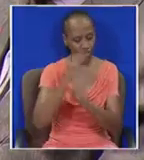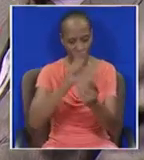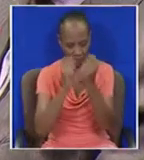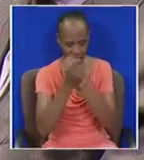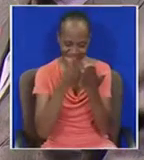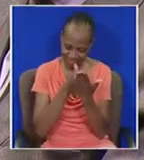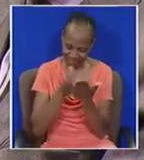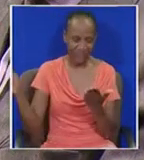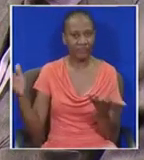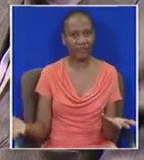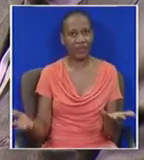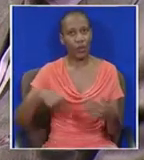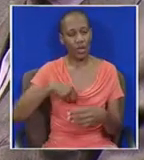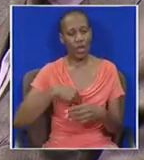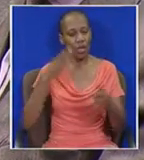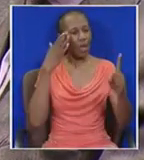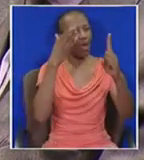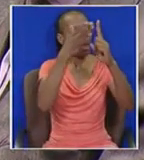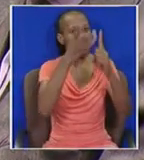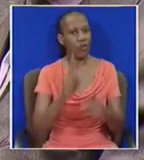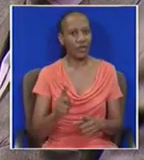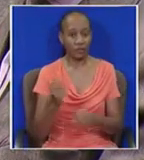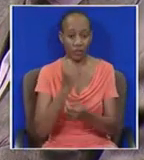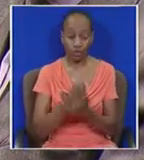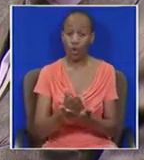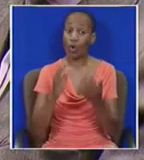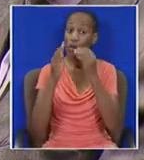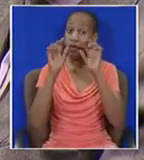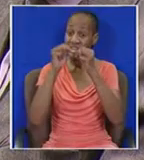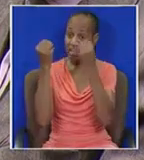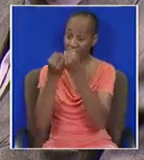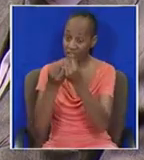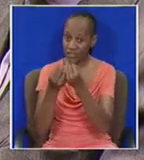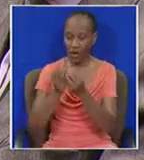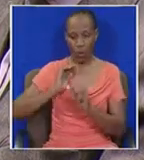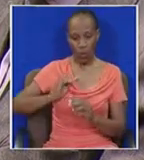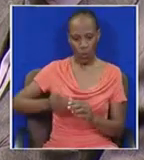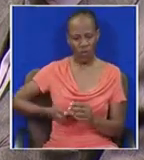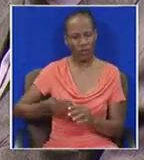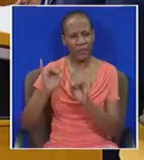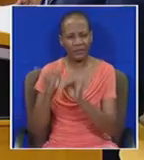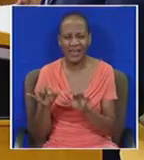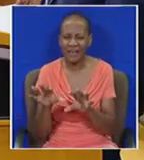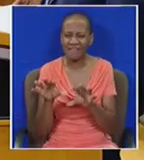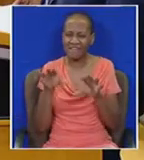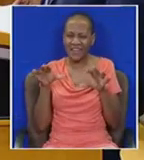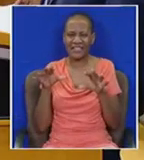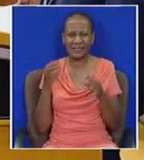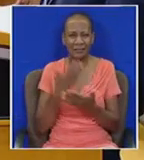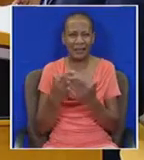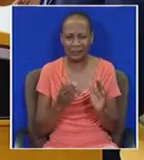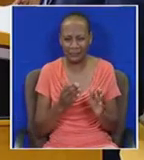shall make it our daily mission to work towards a society where women do not live in fear for their